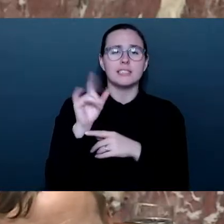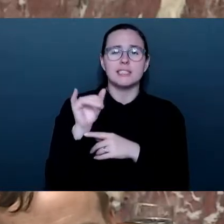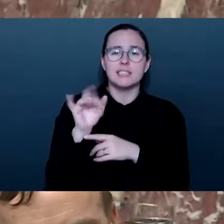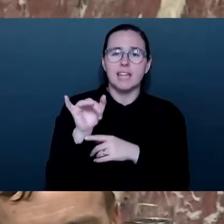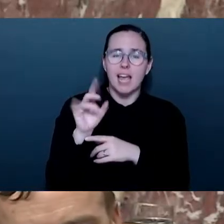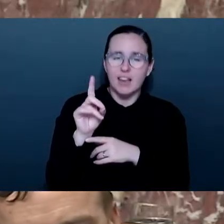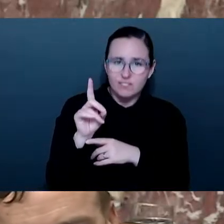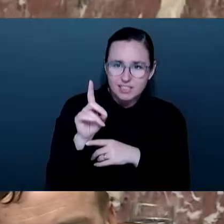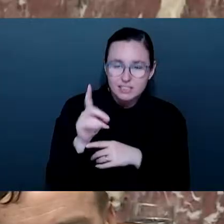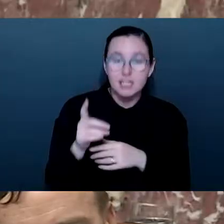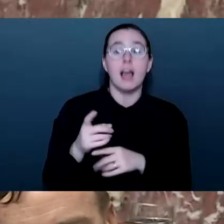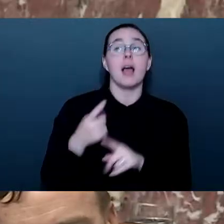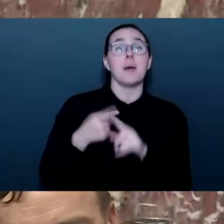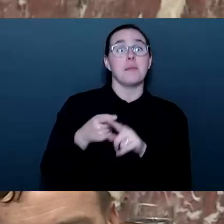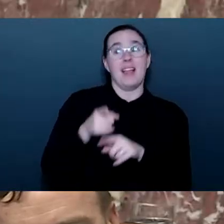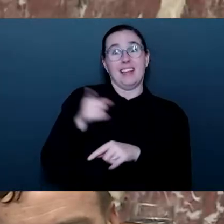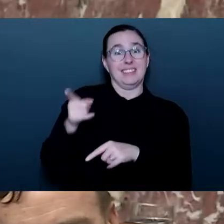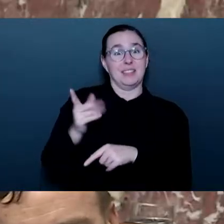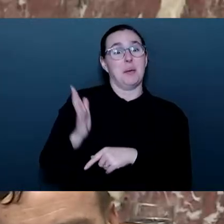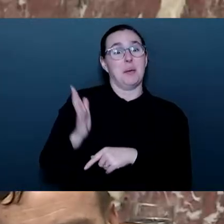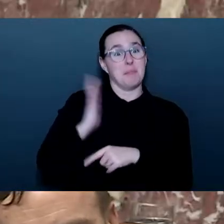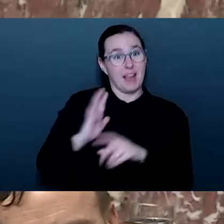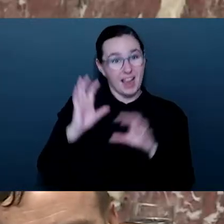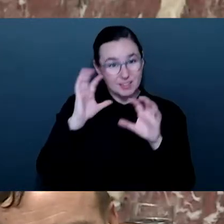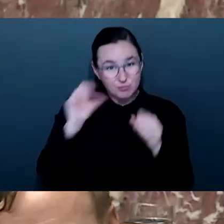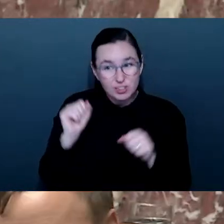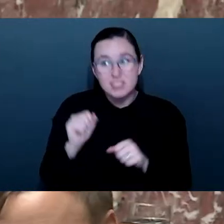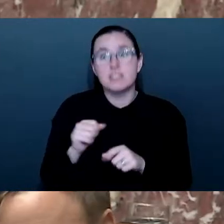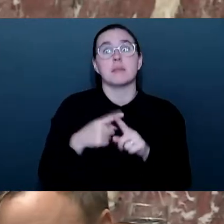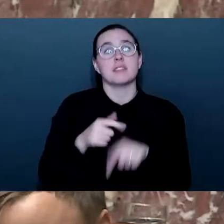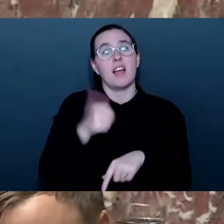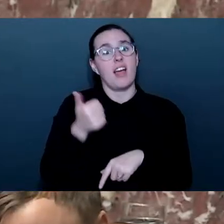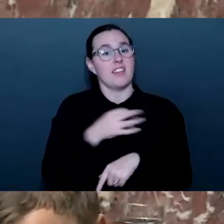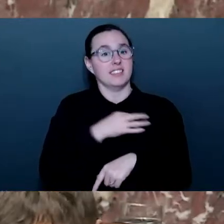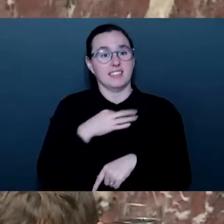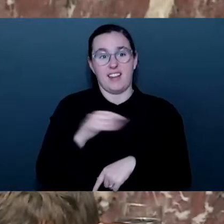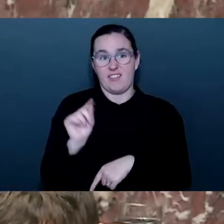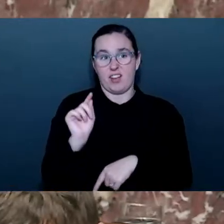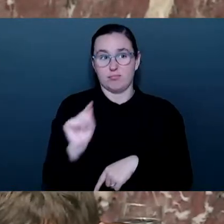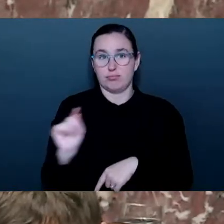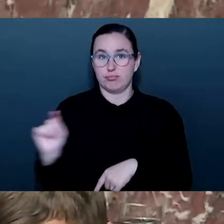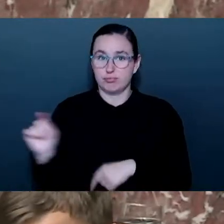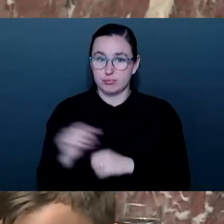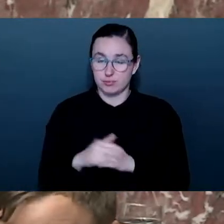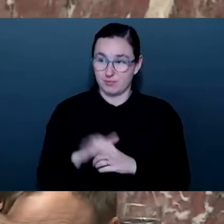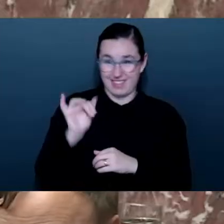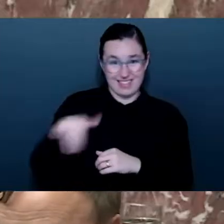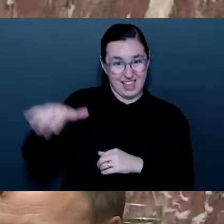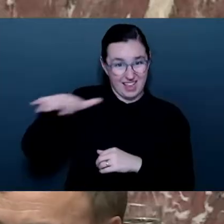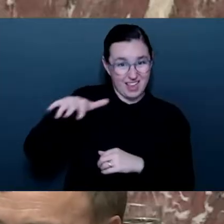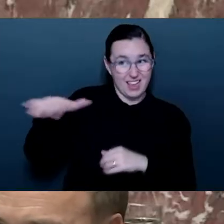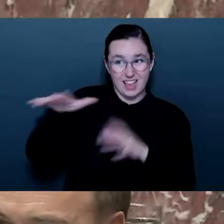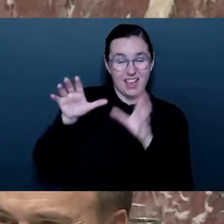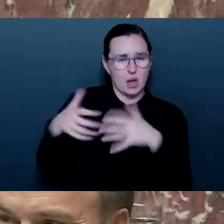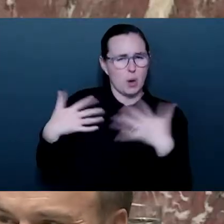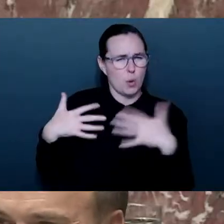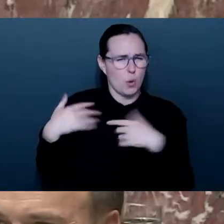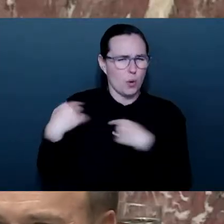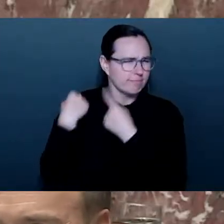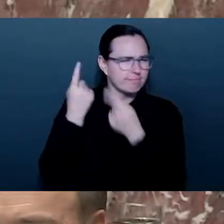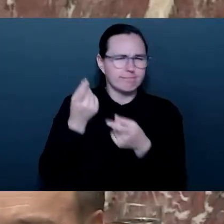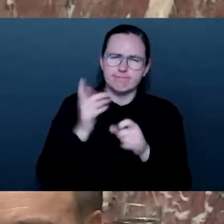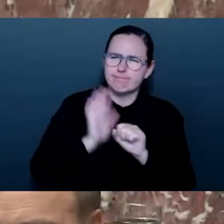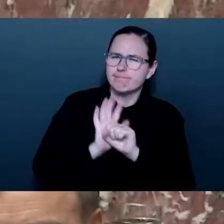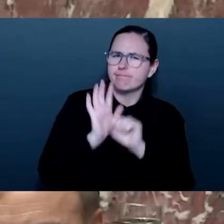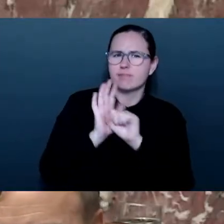staff. BCSTA have been champions for public education for 120 years now, and